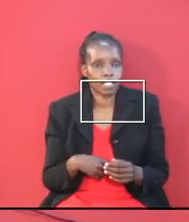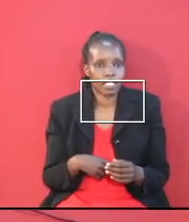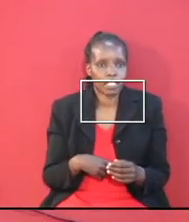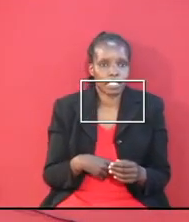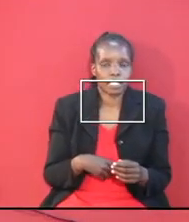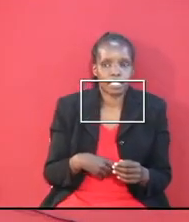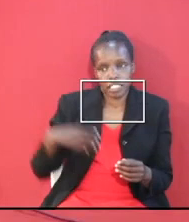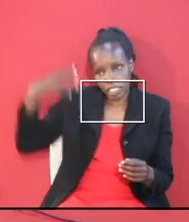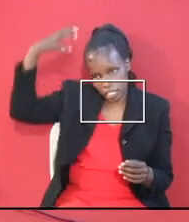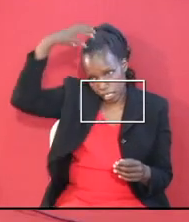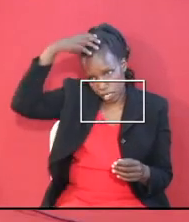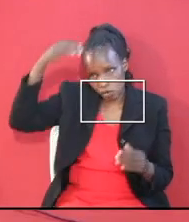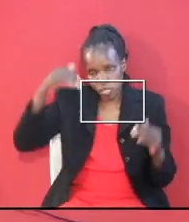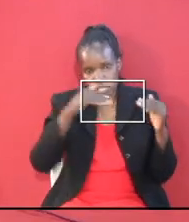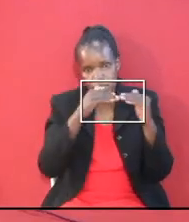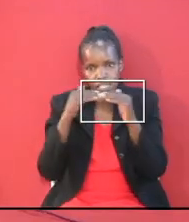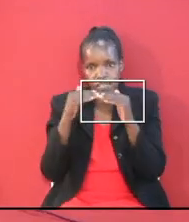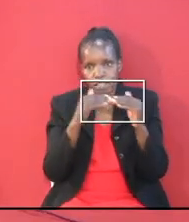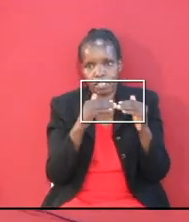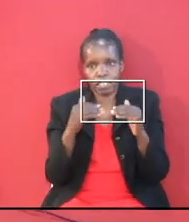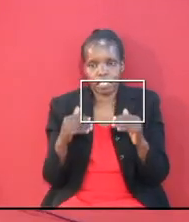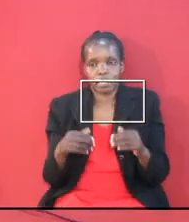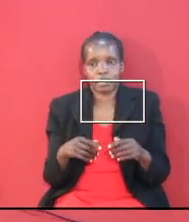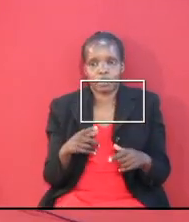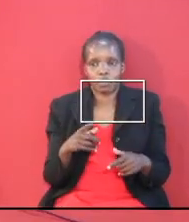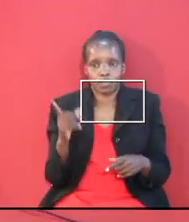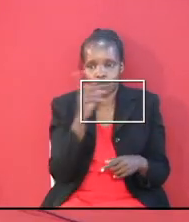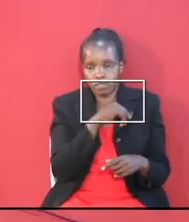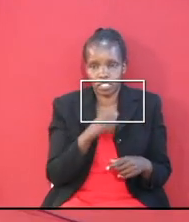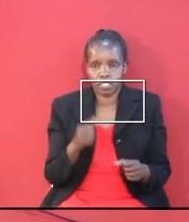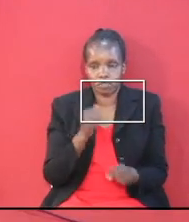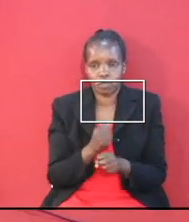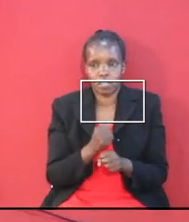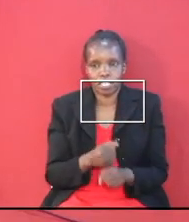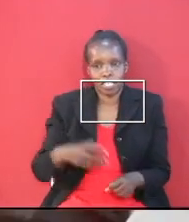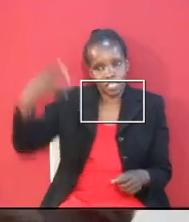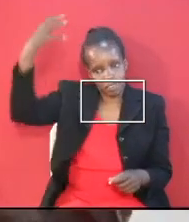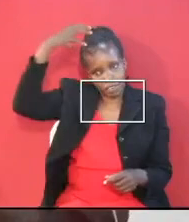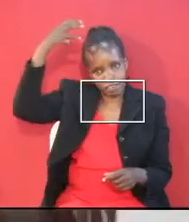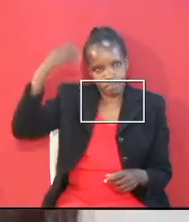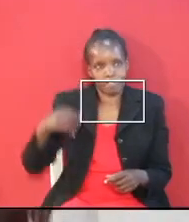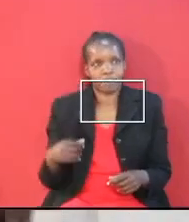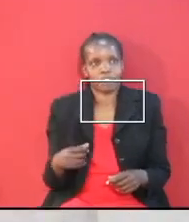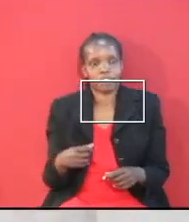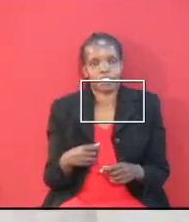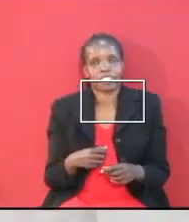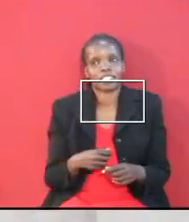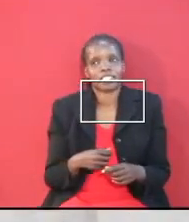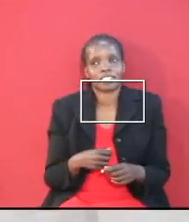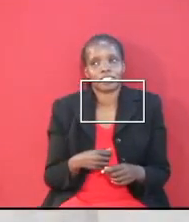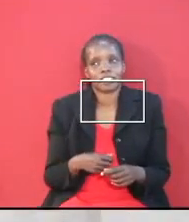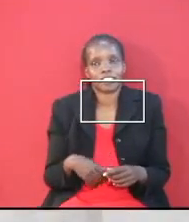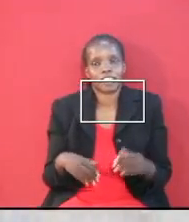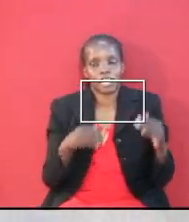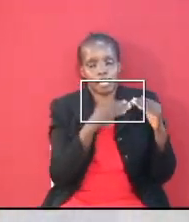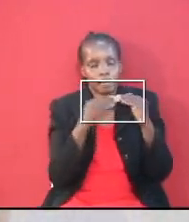Crowning level. Nikimaliza kazi, nitavalishwa taji. Amen?